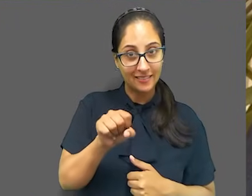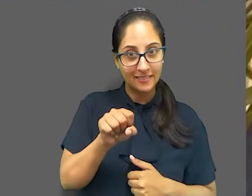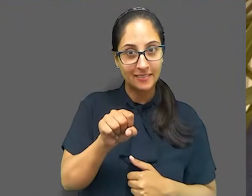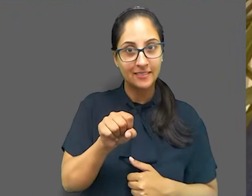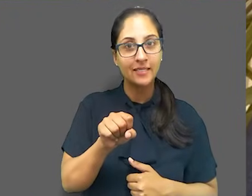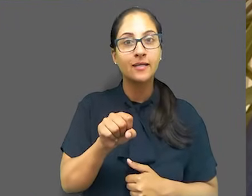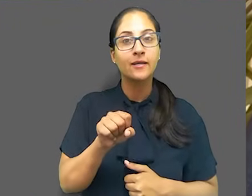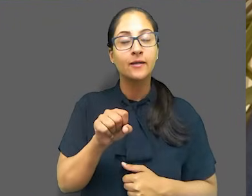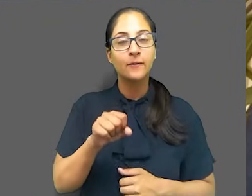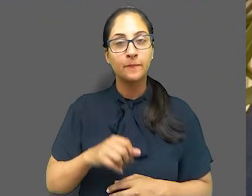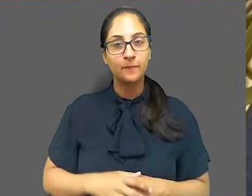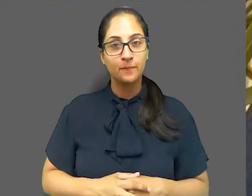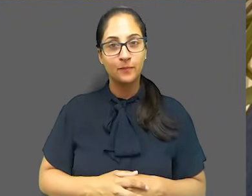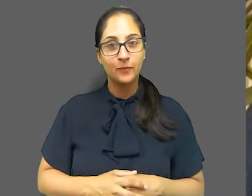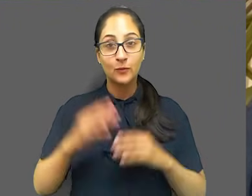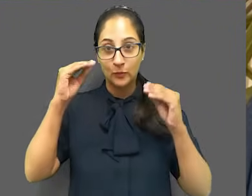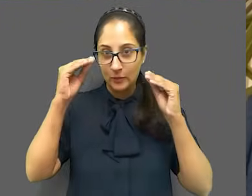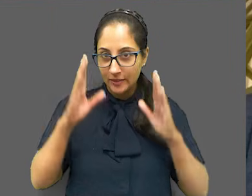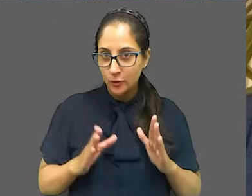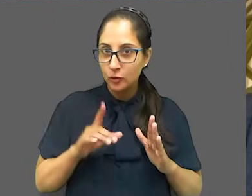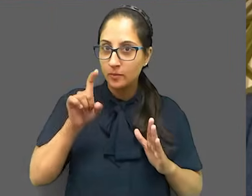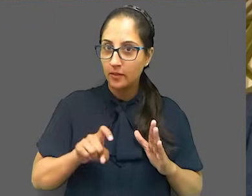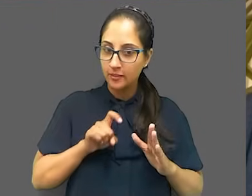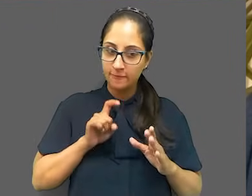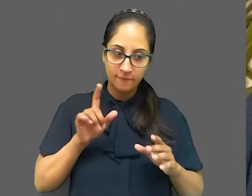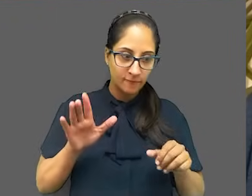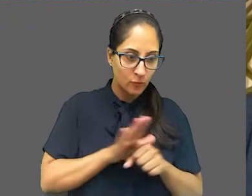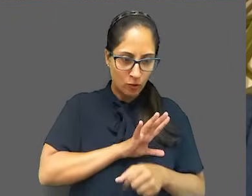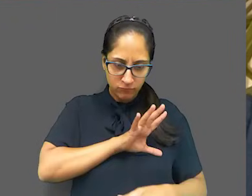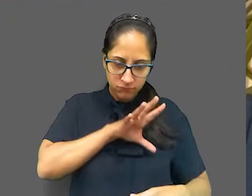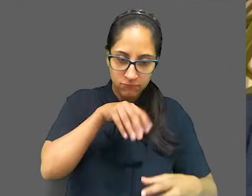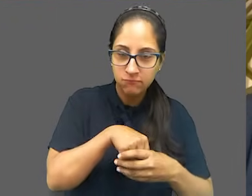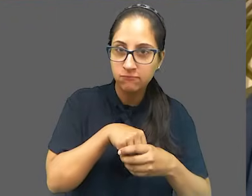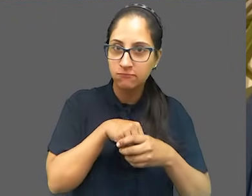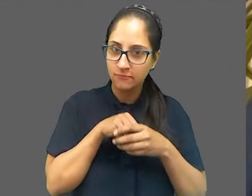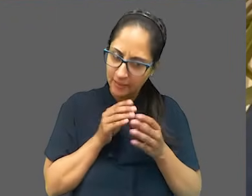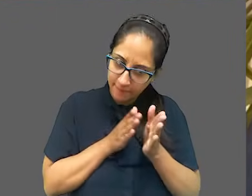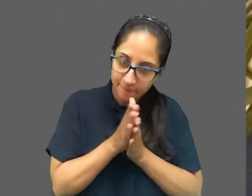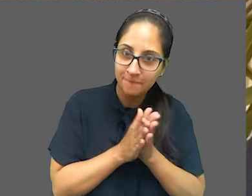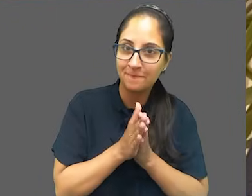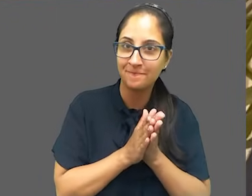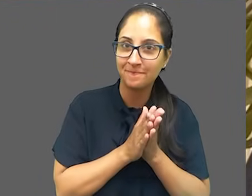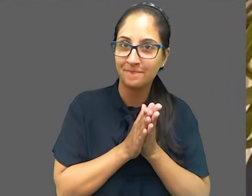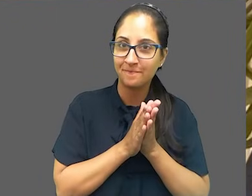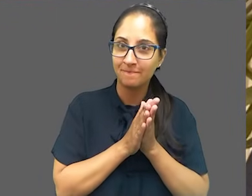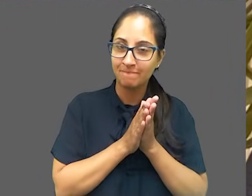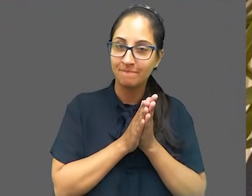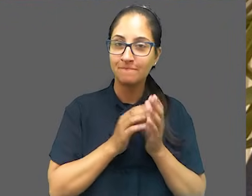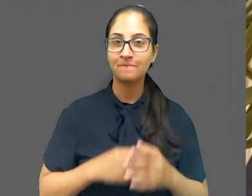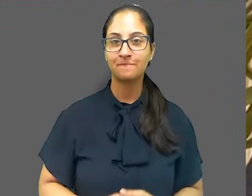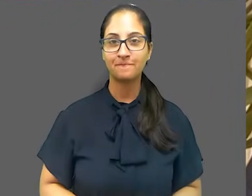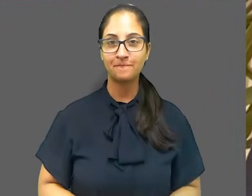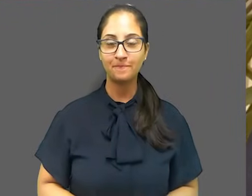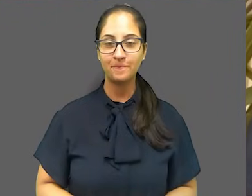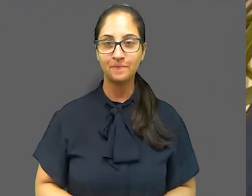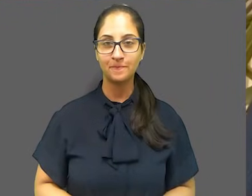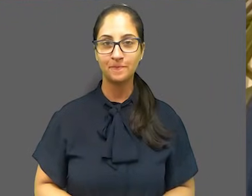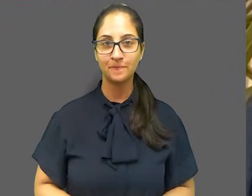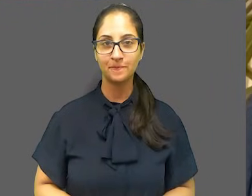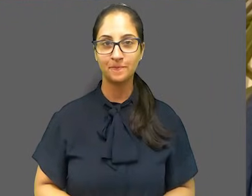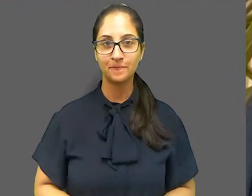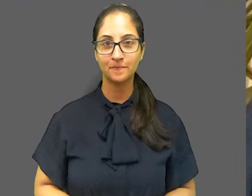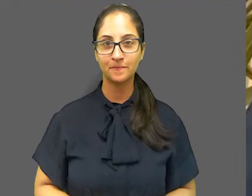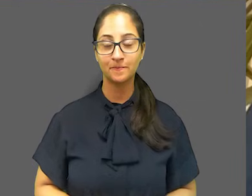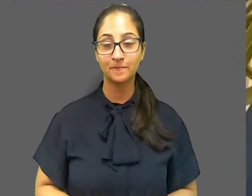but takes a great deal of inspiration and commitment. Maulana Hazri